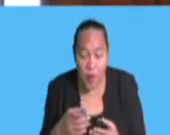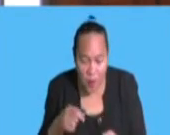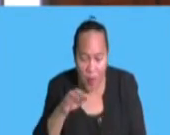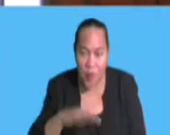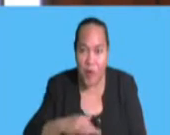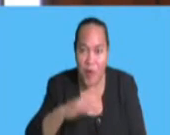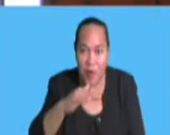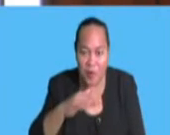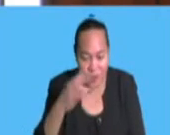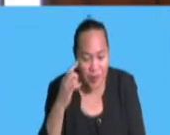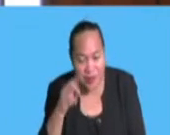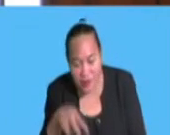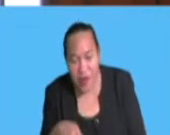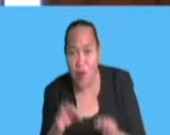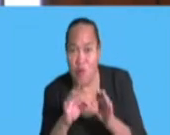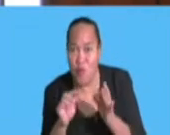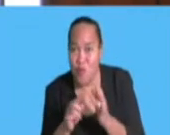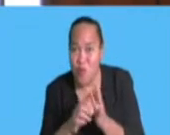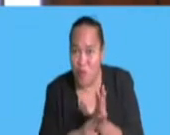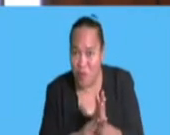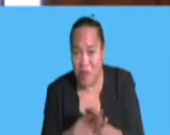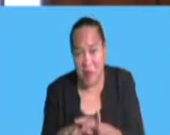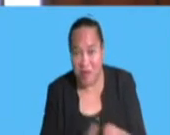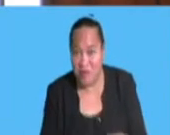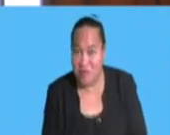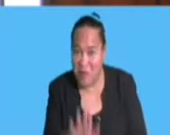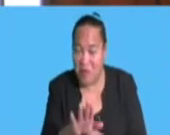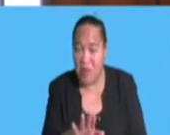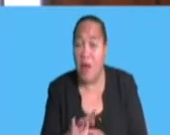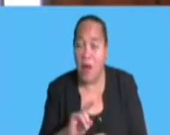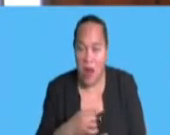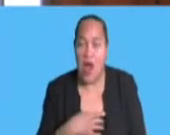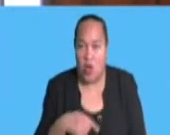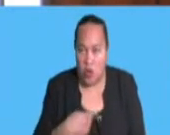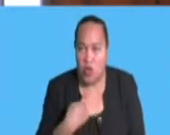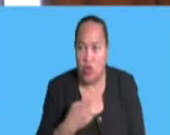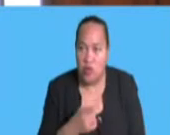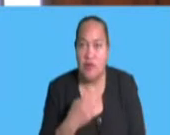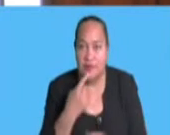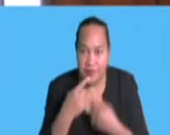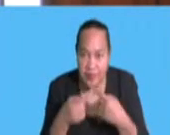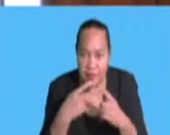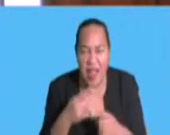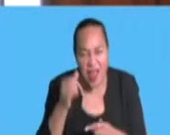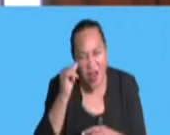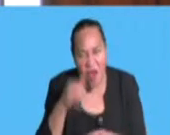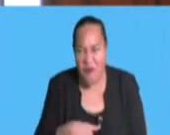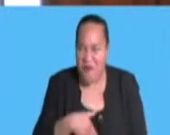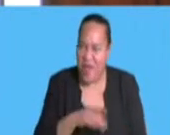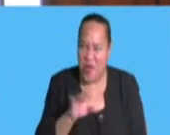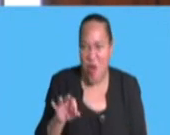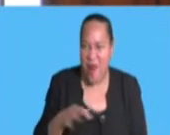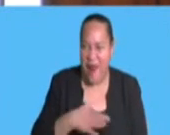is boom. Now, Mr. Speaker, I have consistently called out the truth, no matter how uncomfortable it may be,